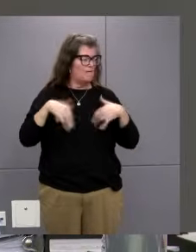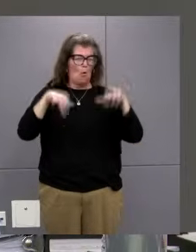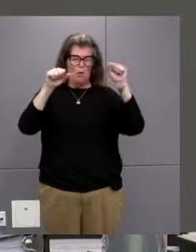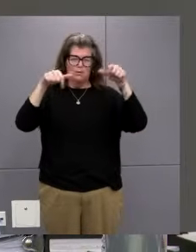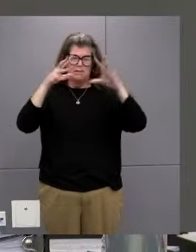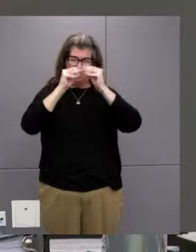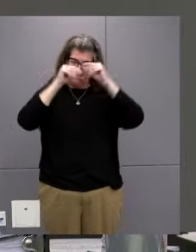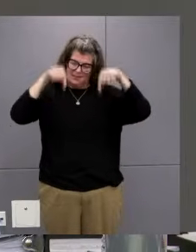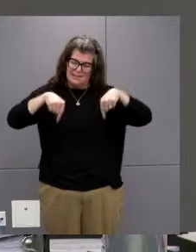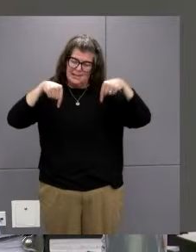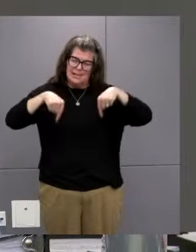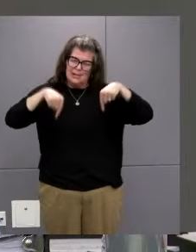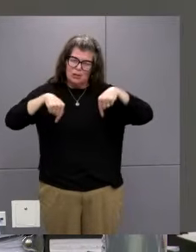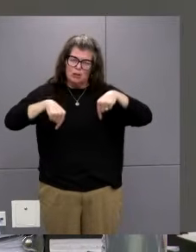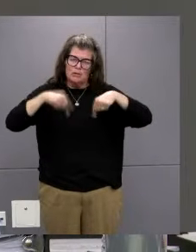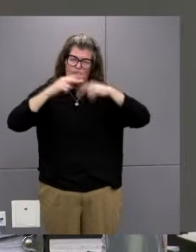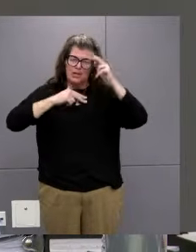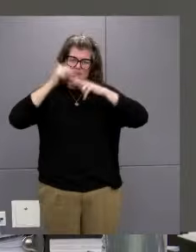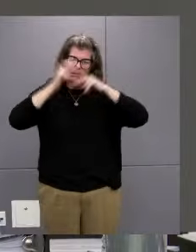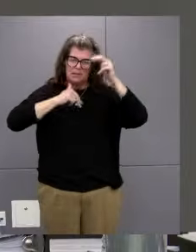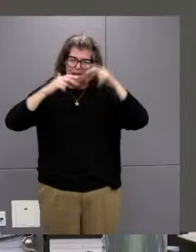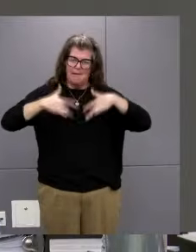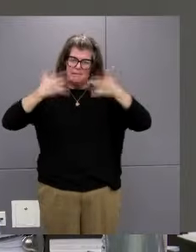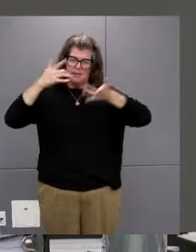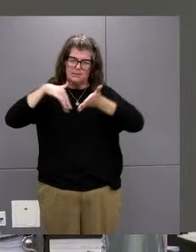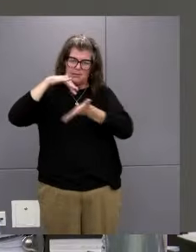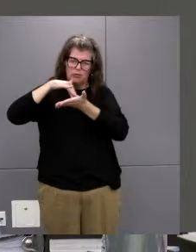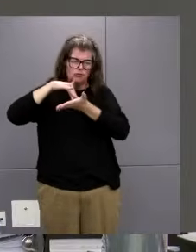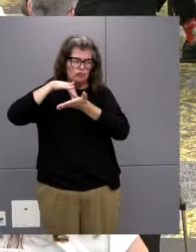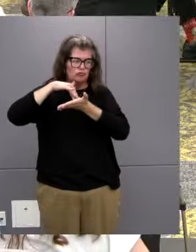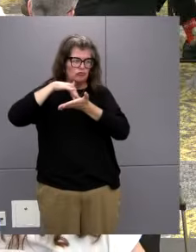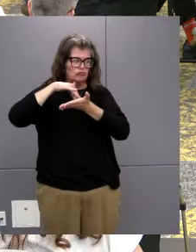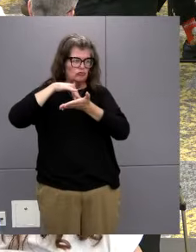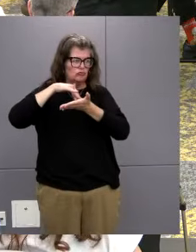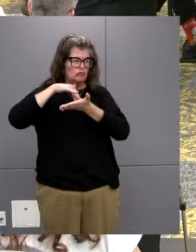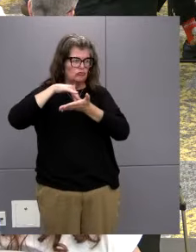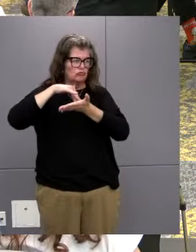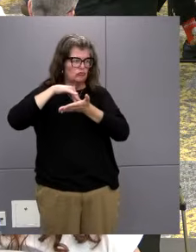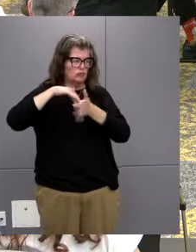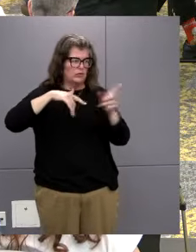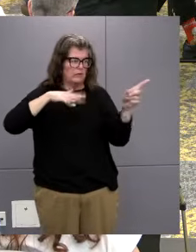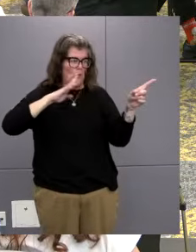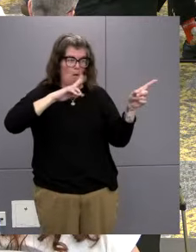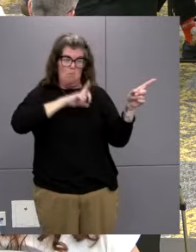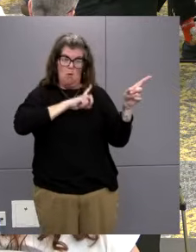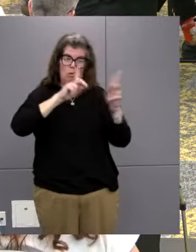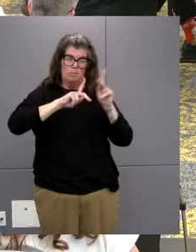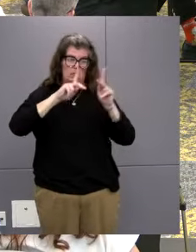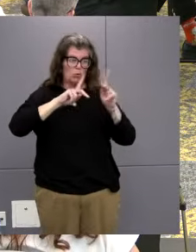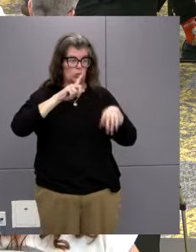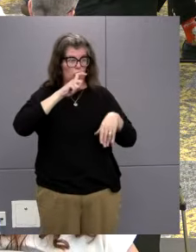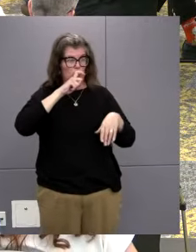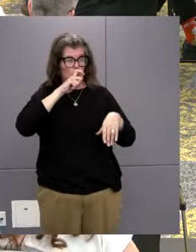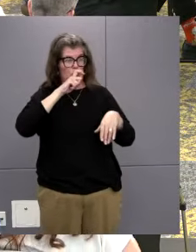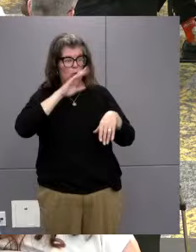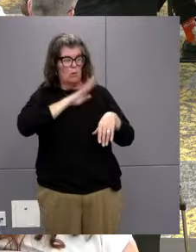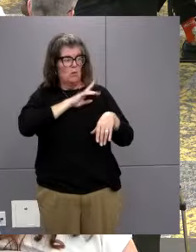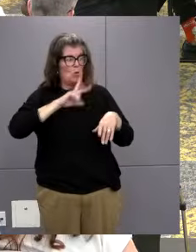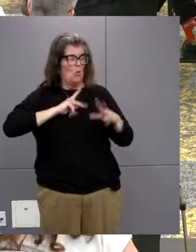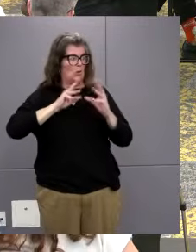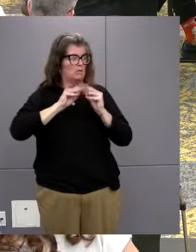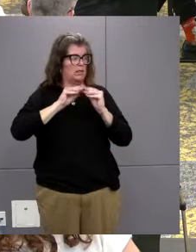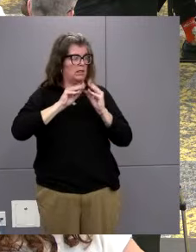if you had a quorum of the board that was present, right now, those meetings take place because the